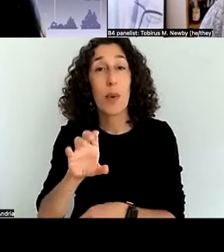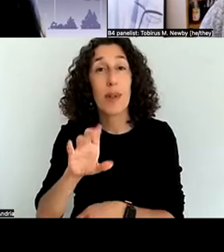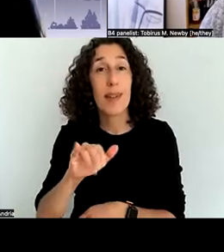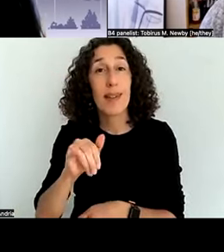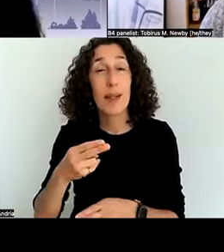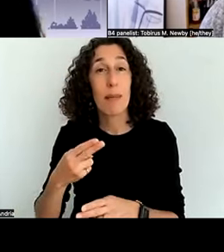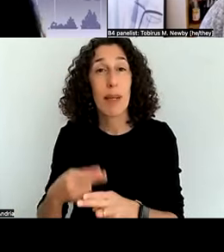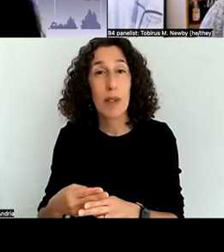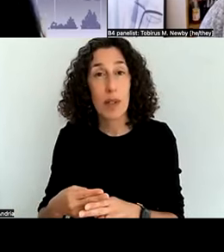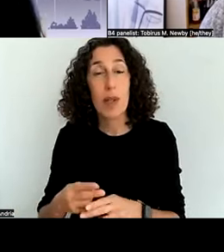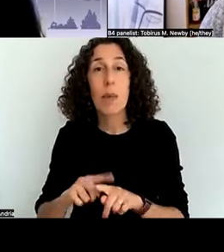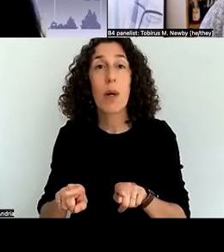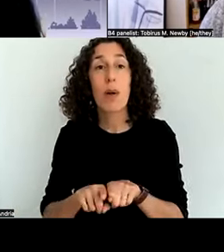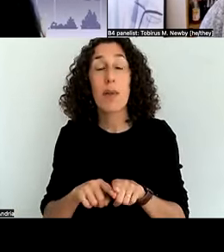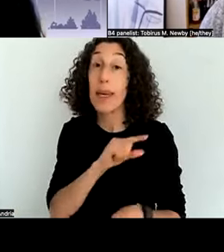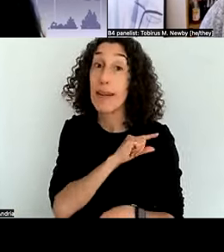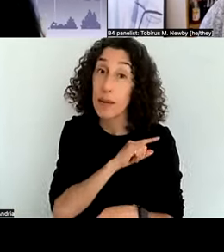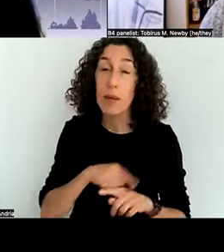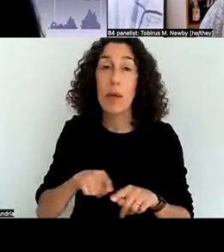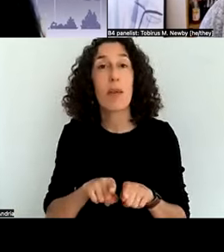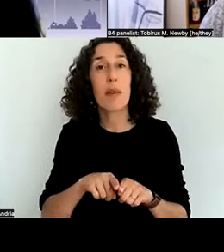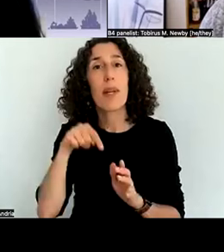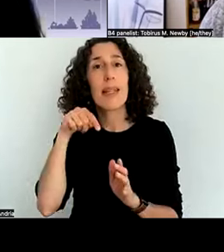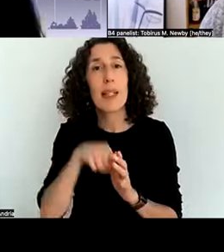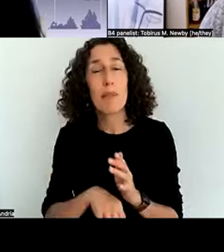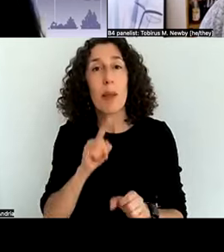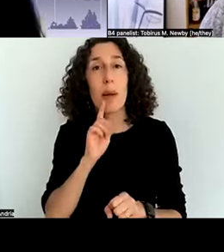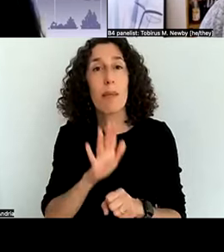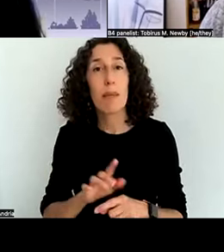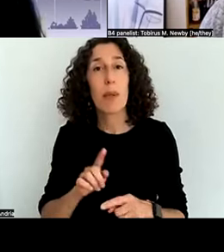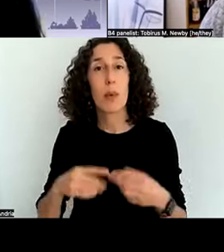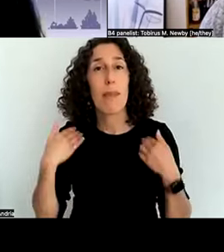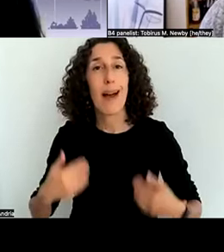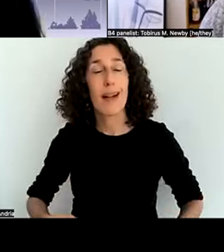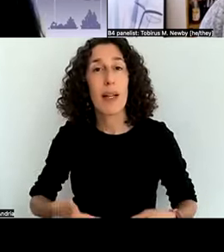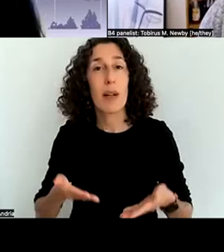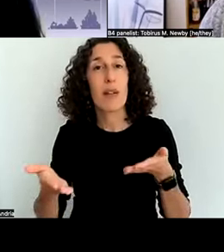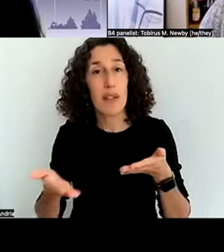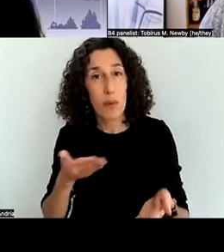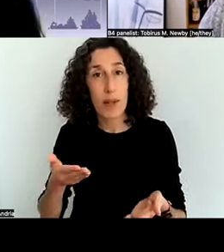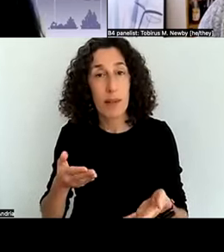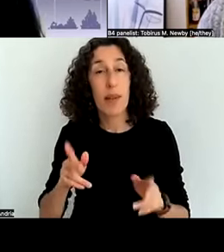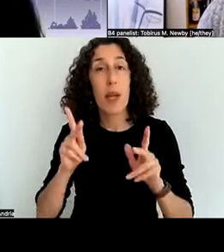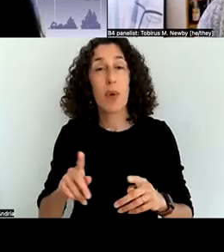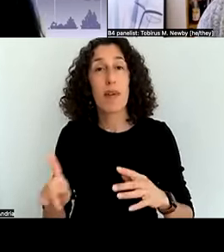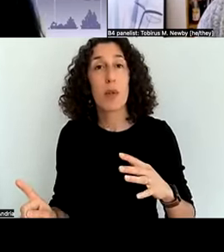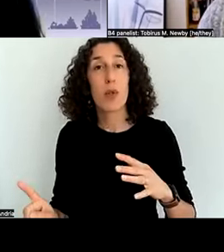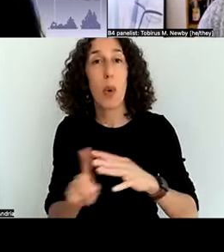service, that a person shows up in a way that is physical when harm and suffering are